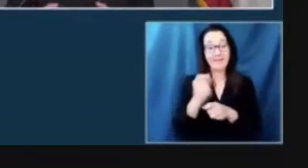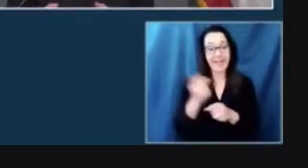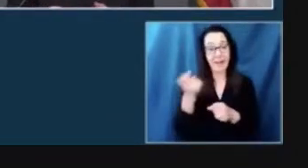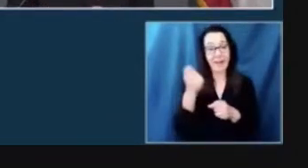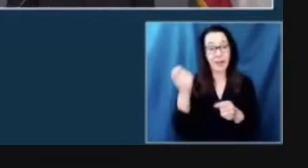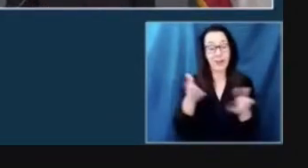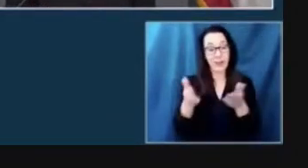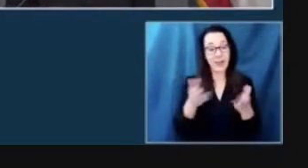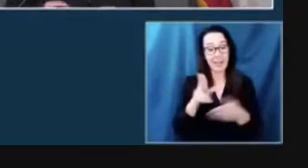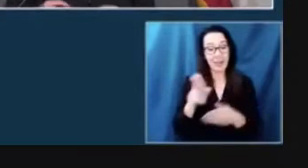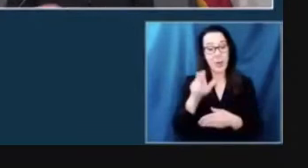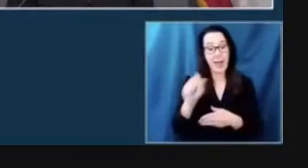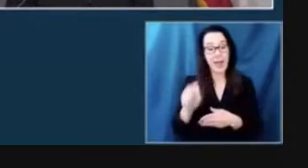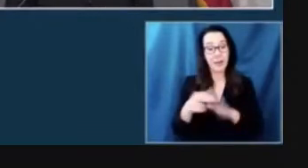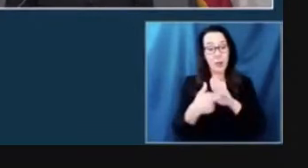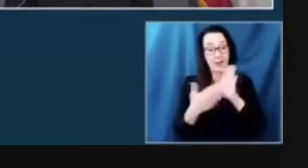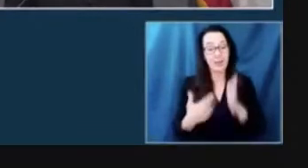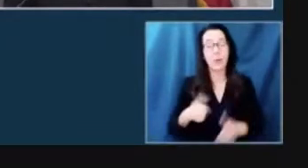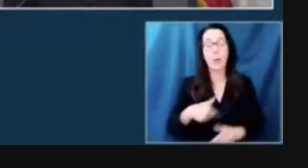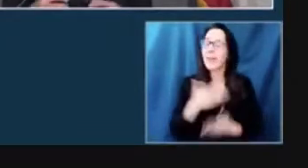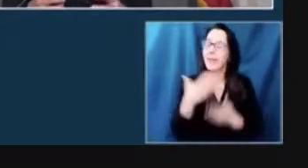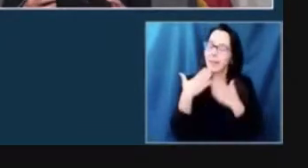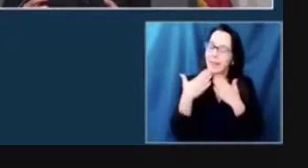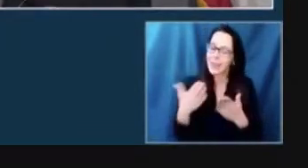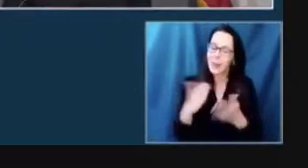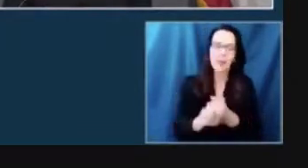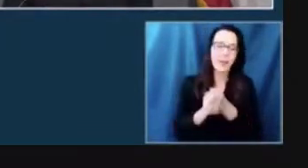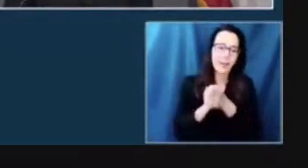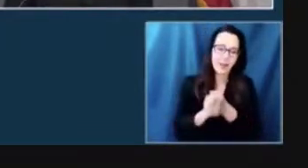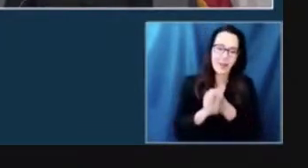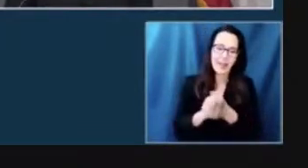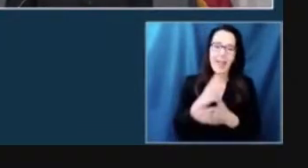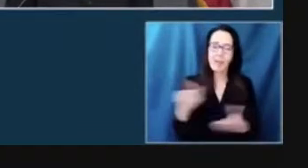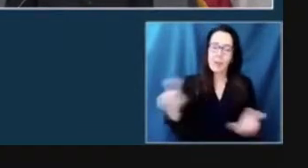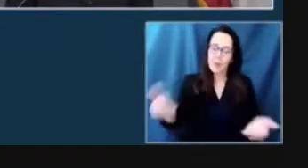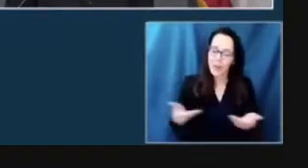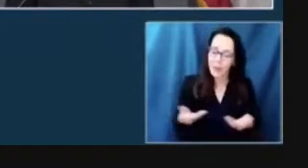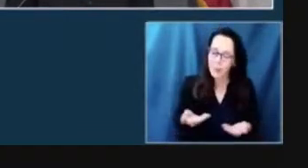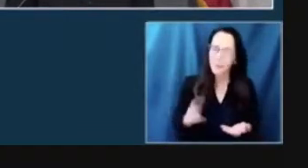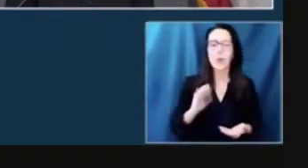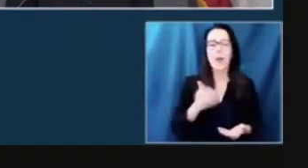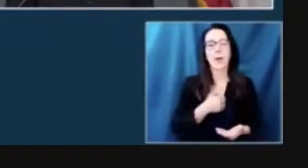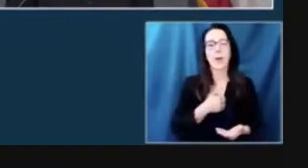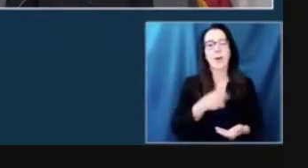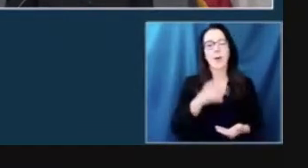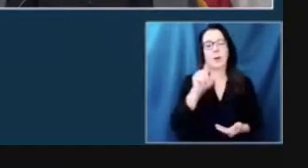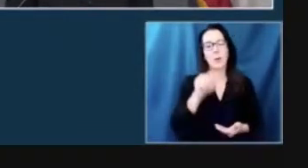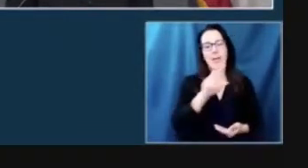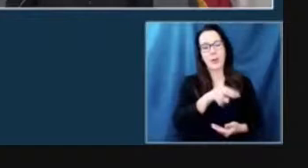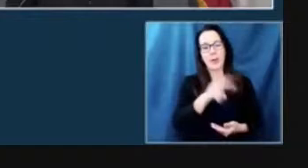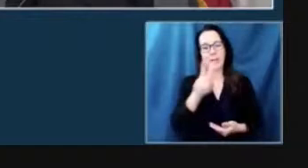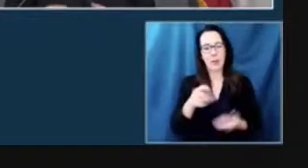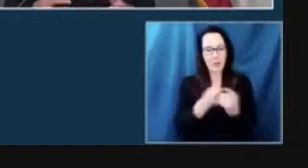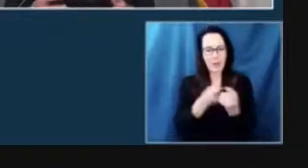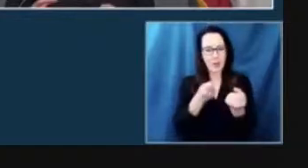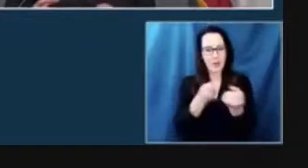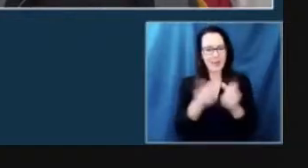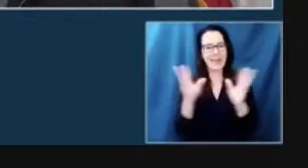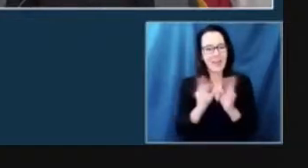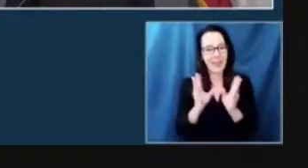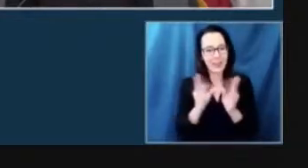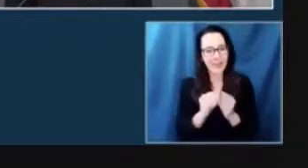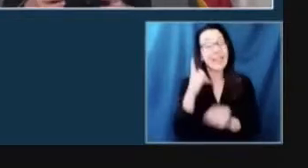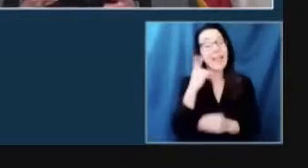we thank you, we congratulate you, and we welcome you to our 2022 endorsing convention.